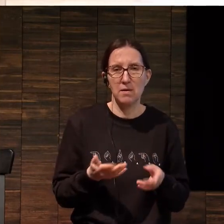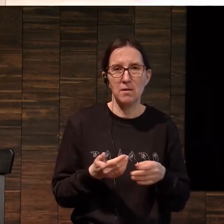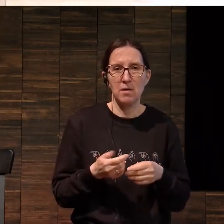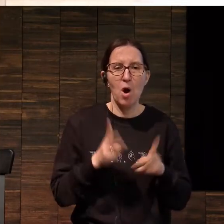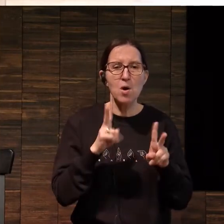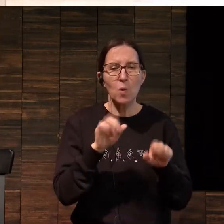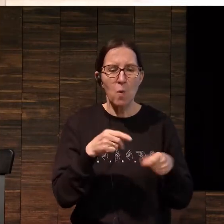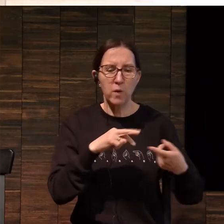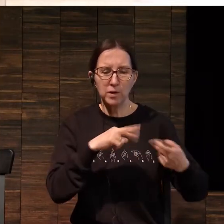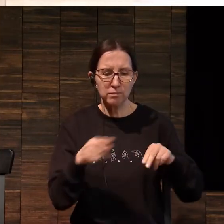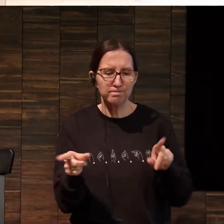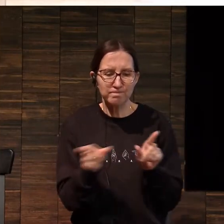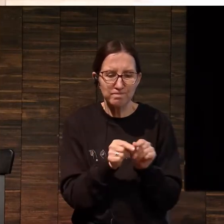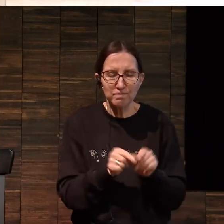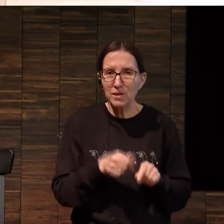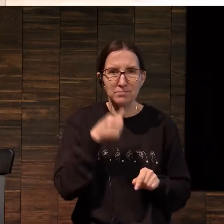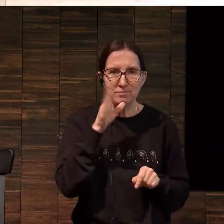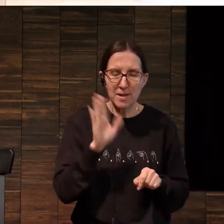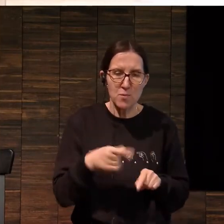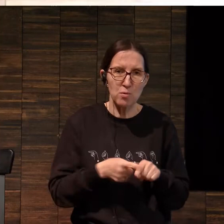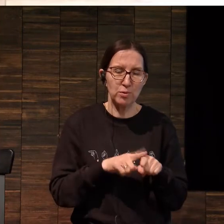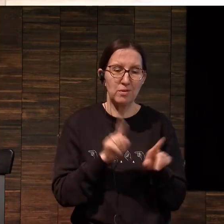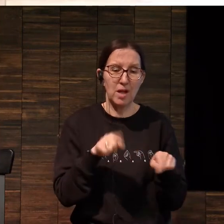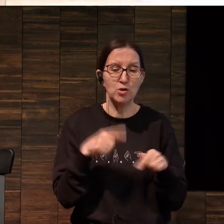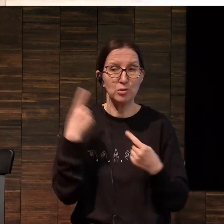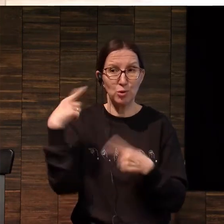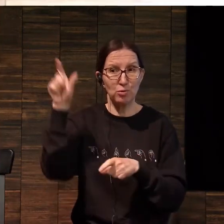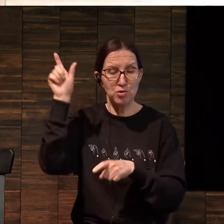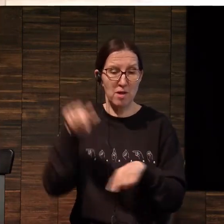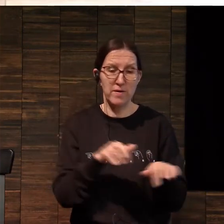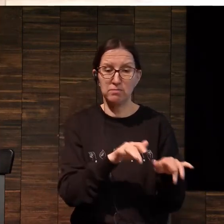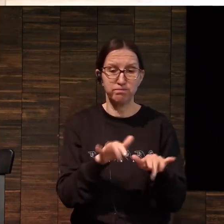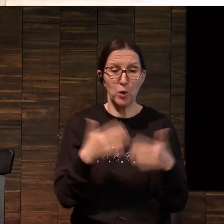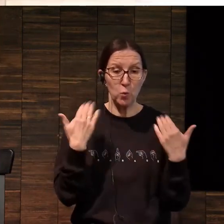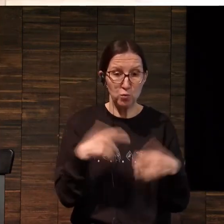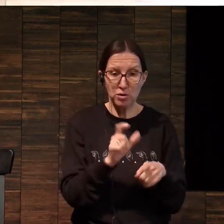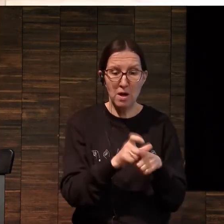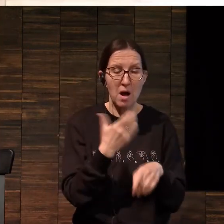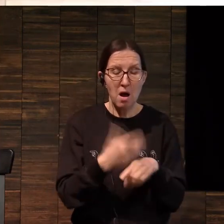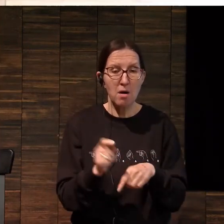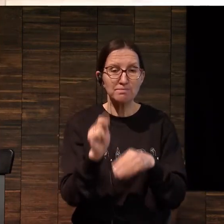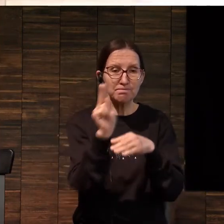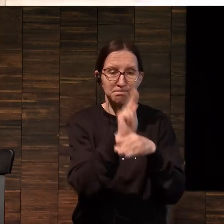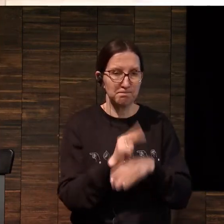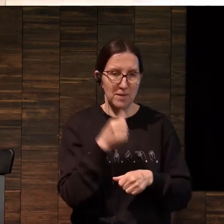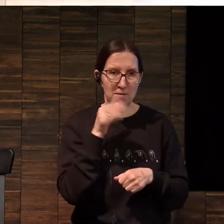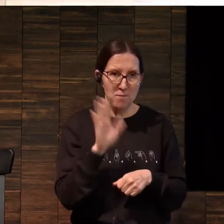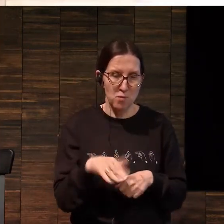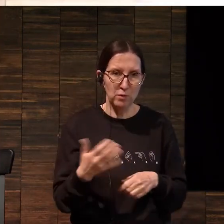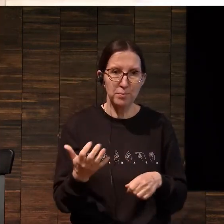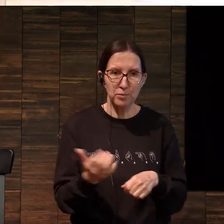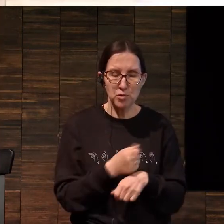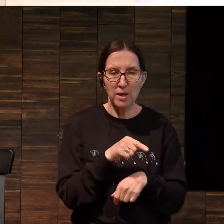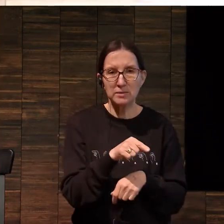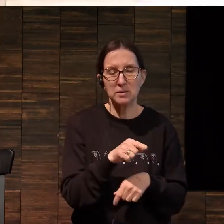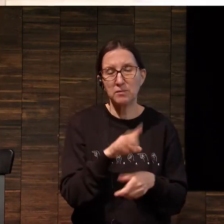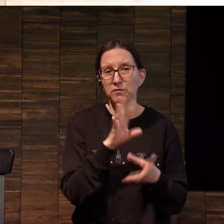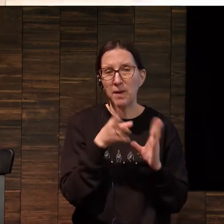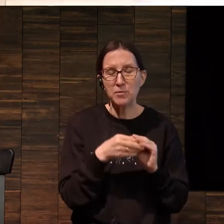what tools do they have to make their website accessible? You have just one person with no tech experience. What's their